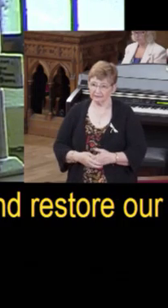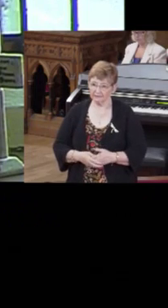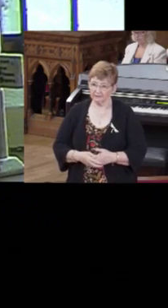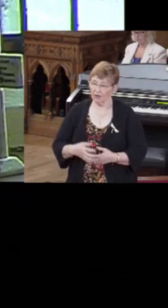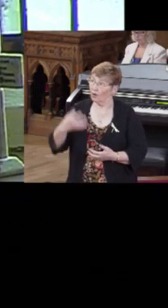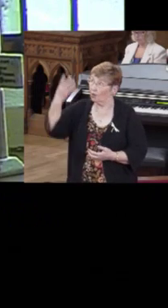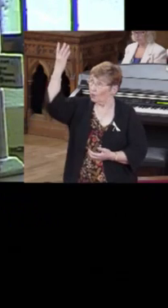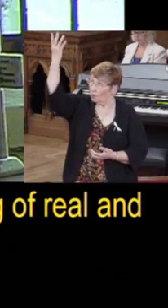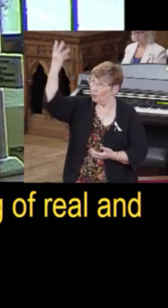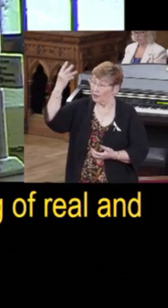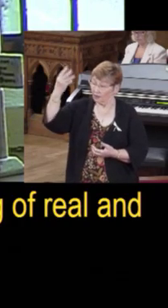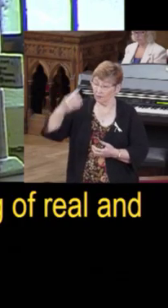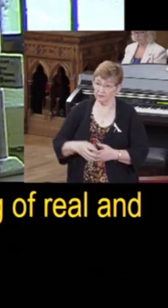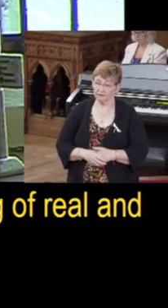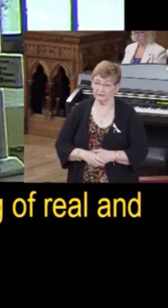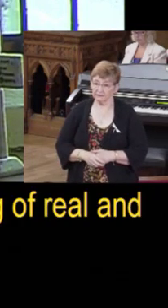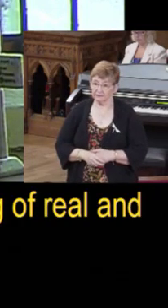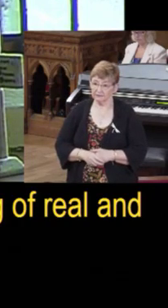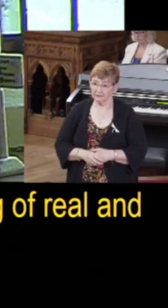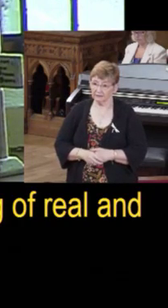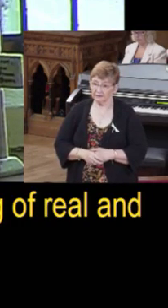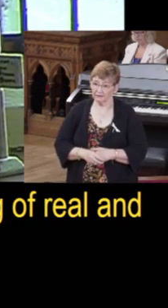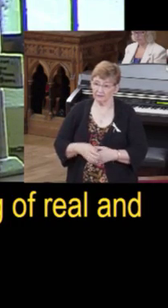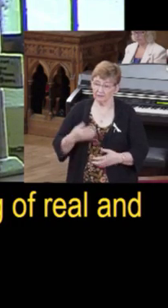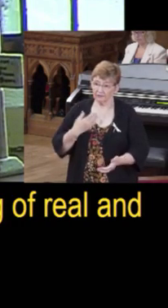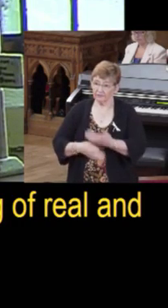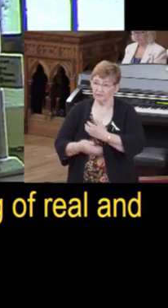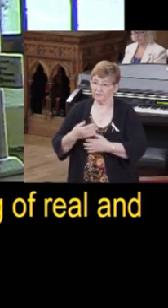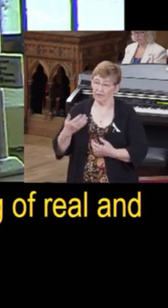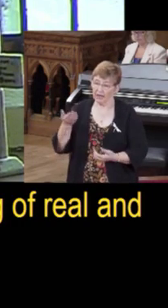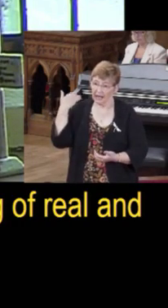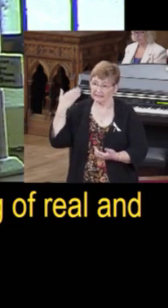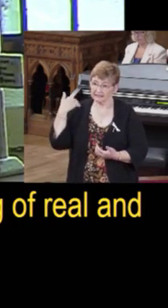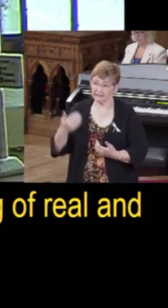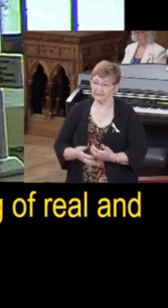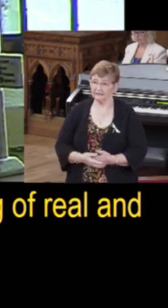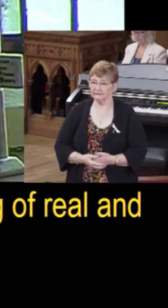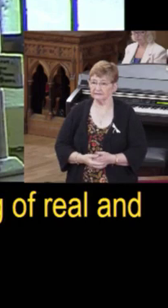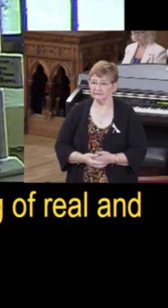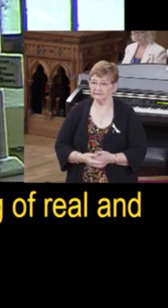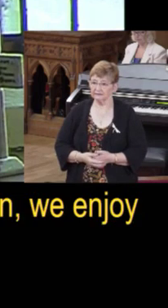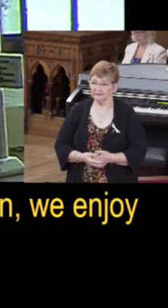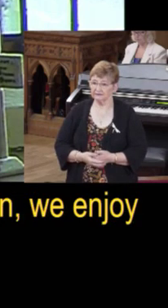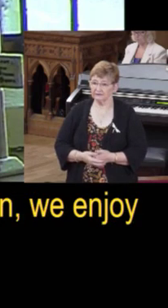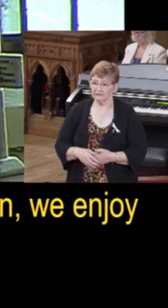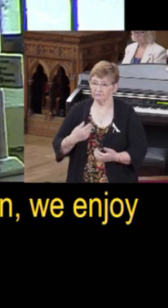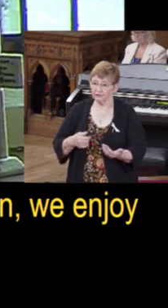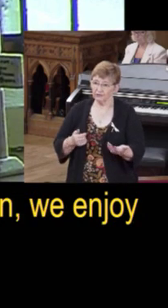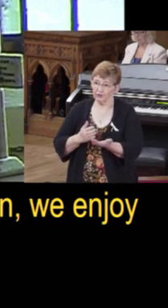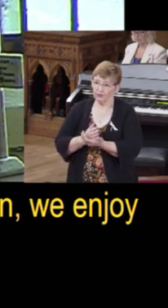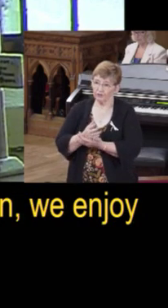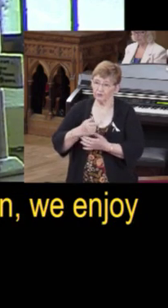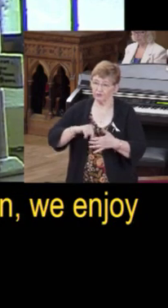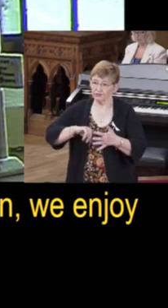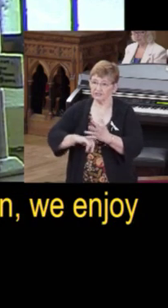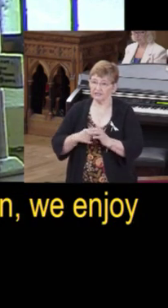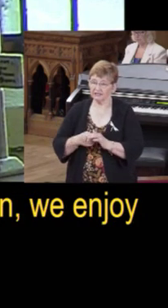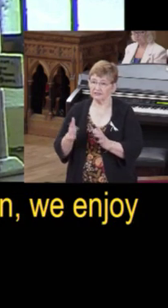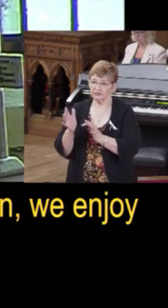Holy God, without you we have nothing of real and lasting value. Yet through faith in your Son we